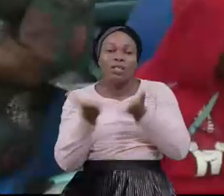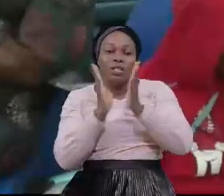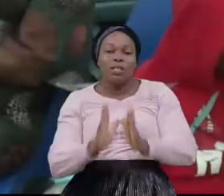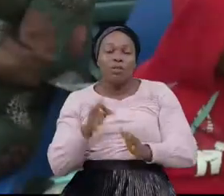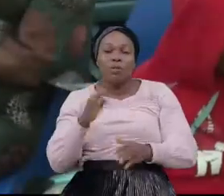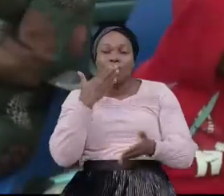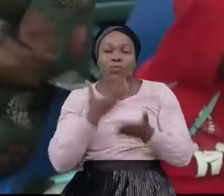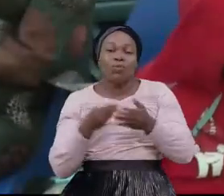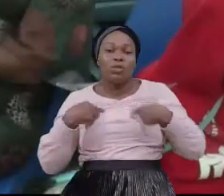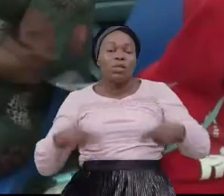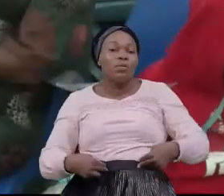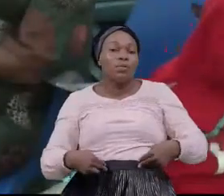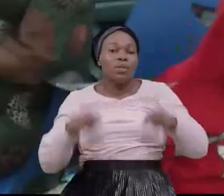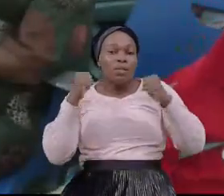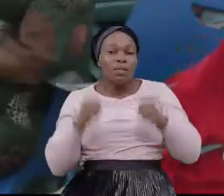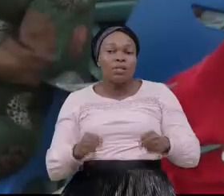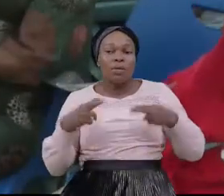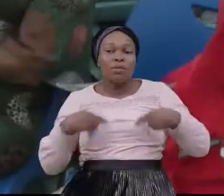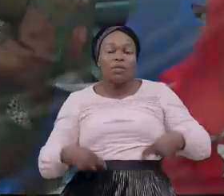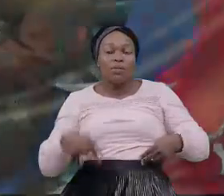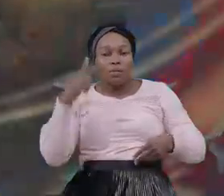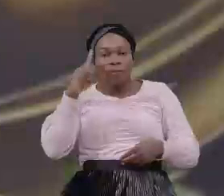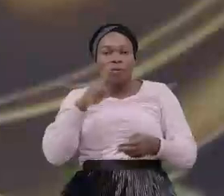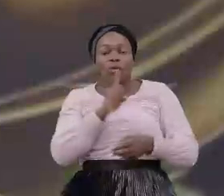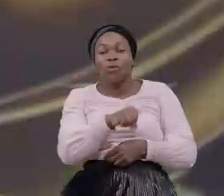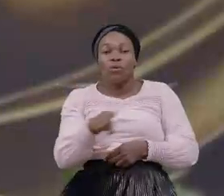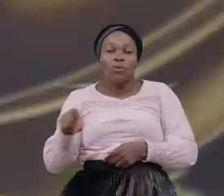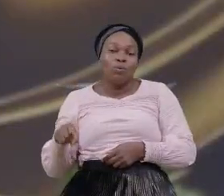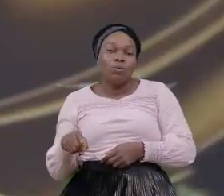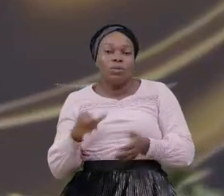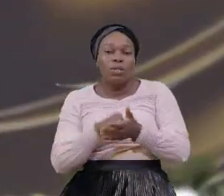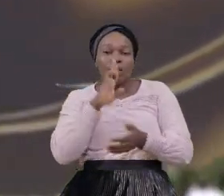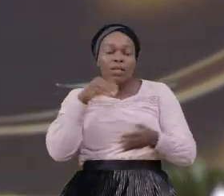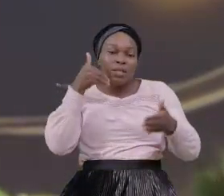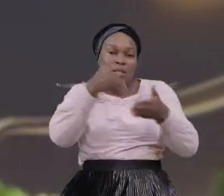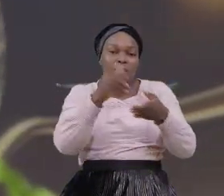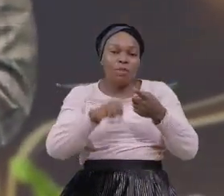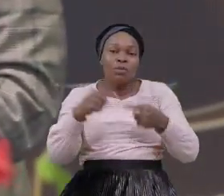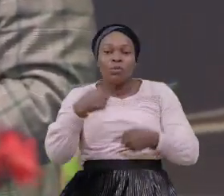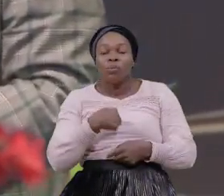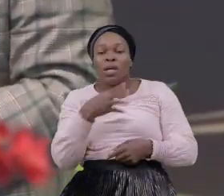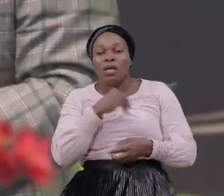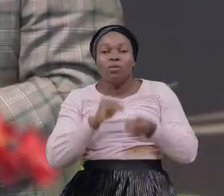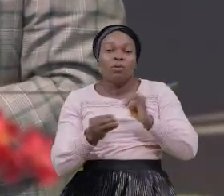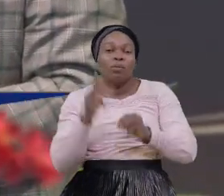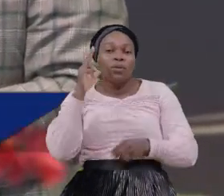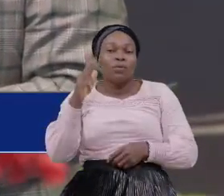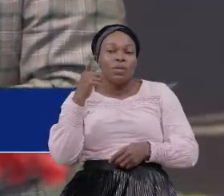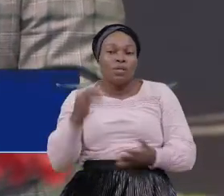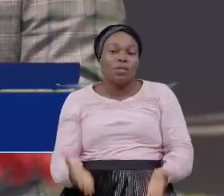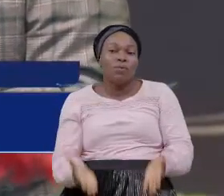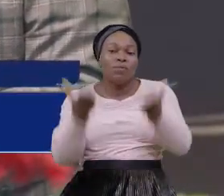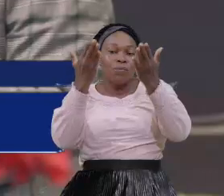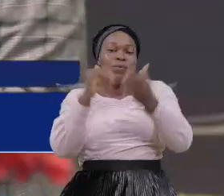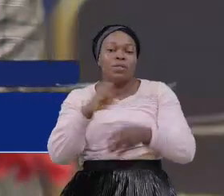to those who are my intimate world. Number three is the raising of the